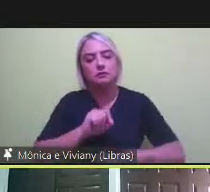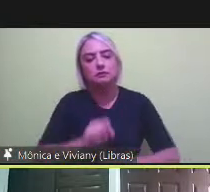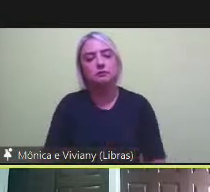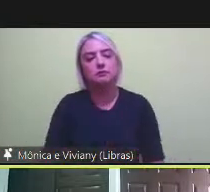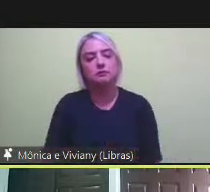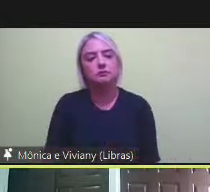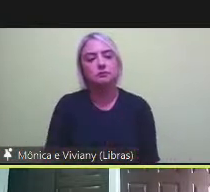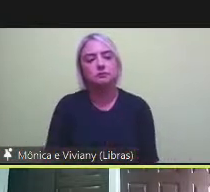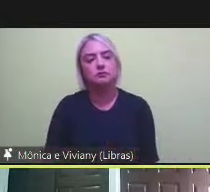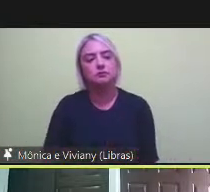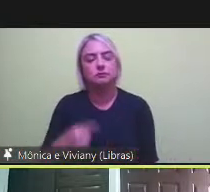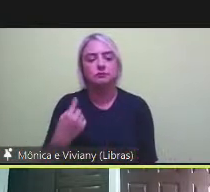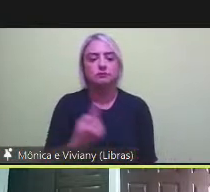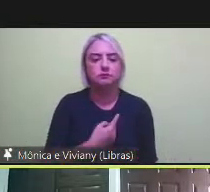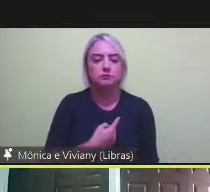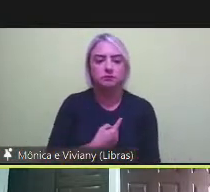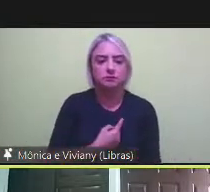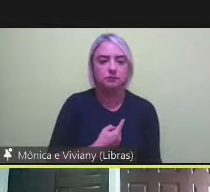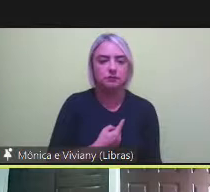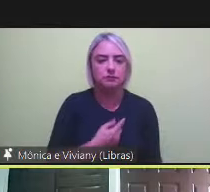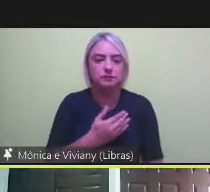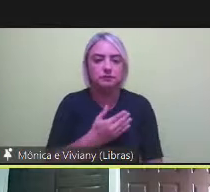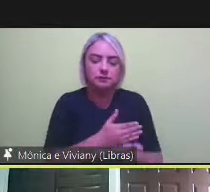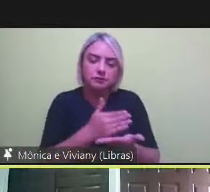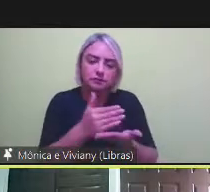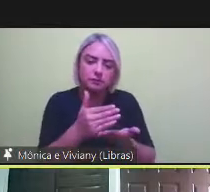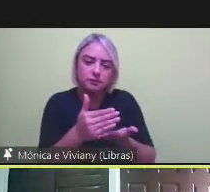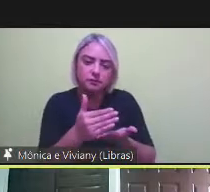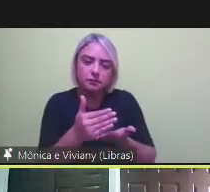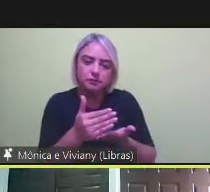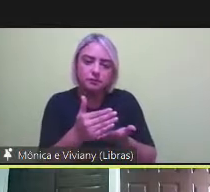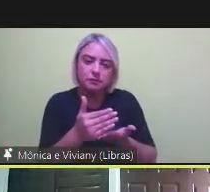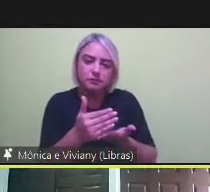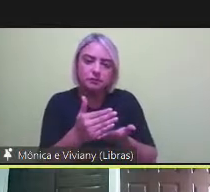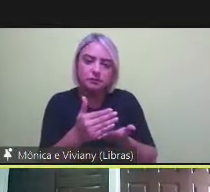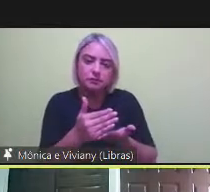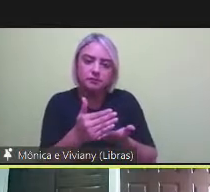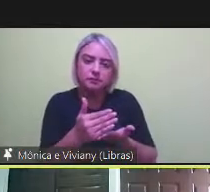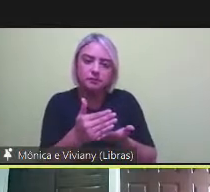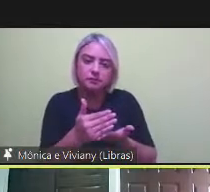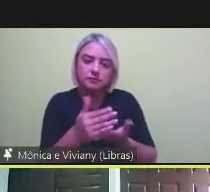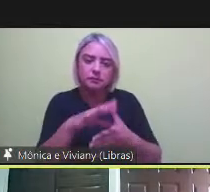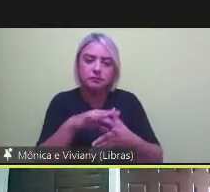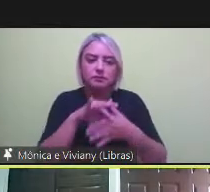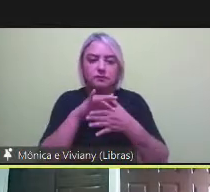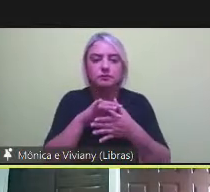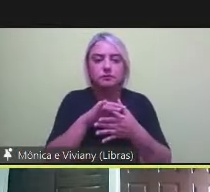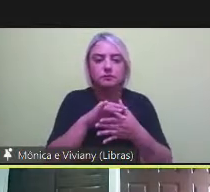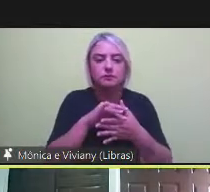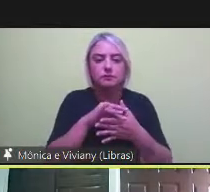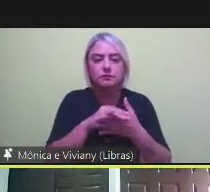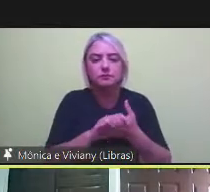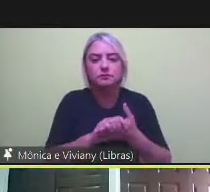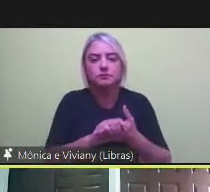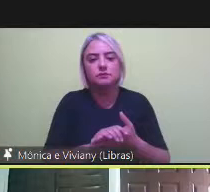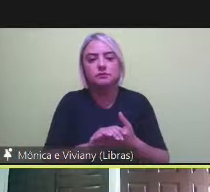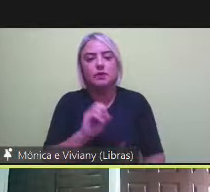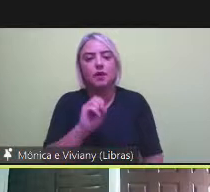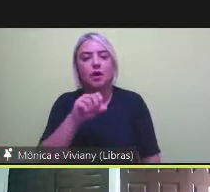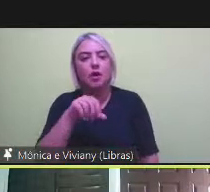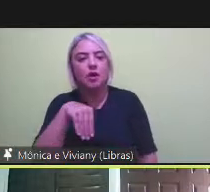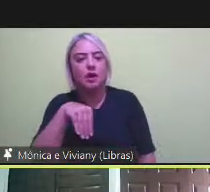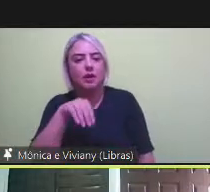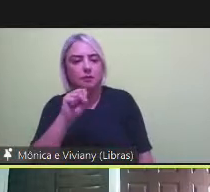Initiative led by PAHO WHO in 2019. This initiative